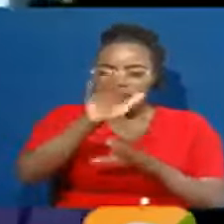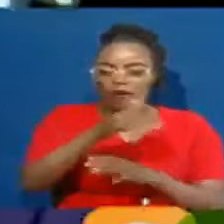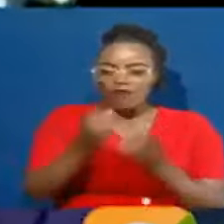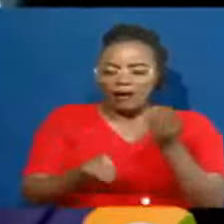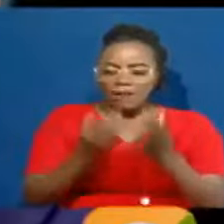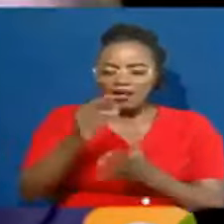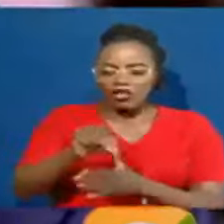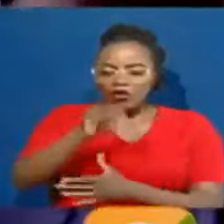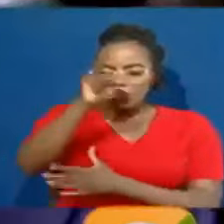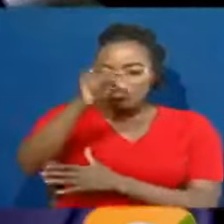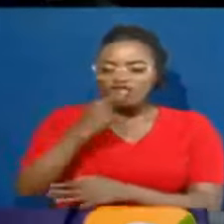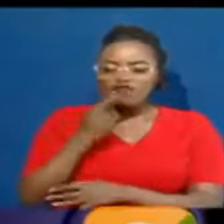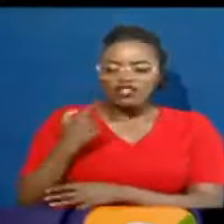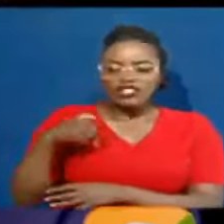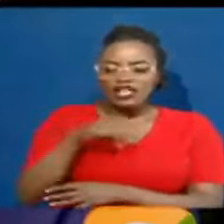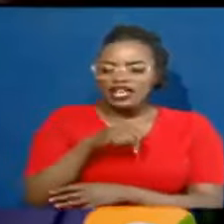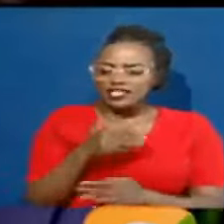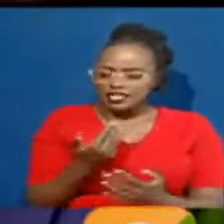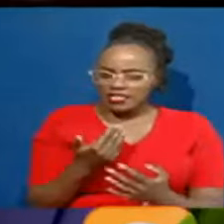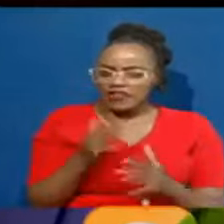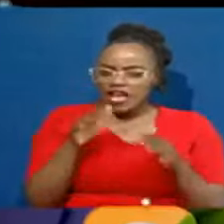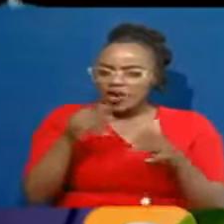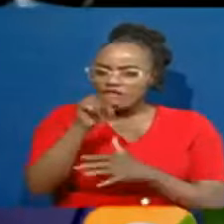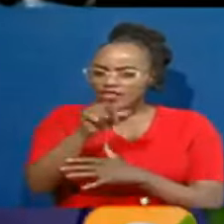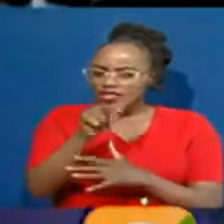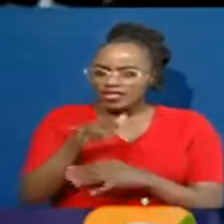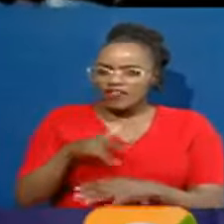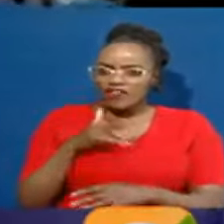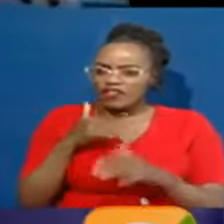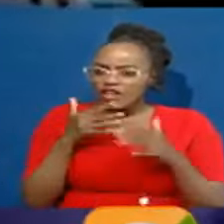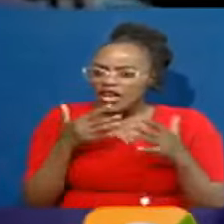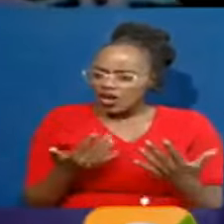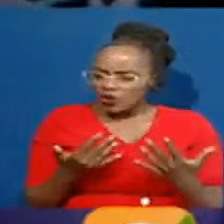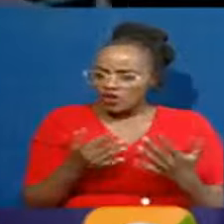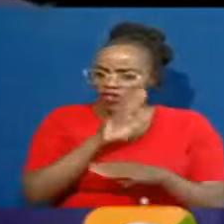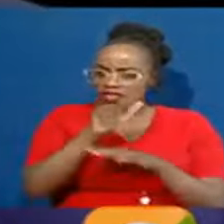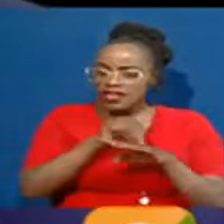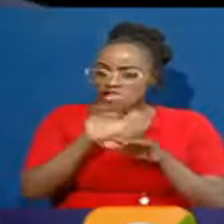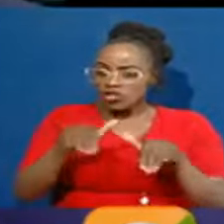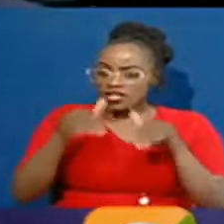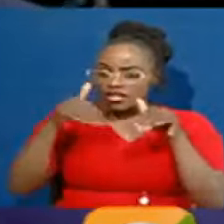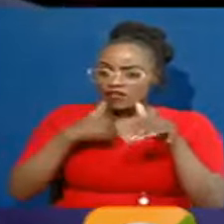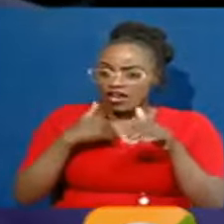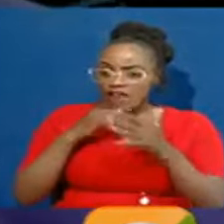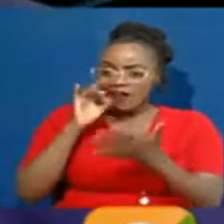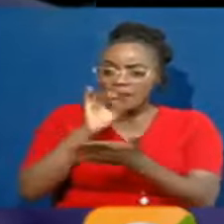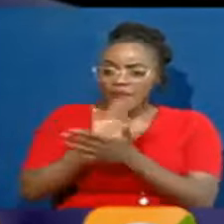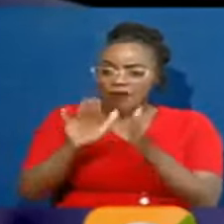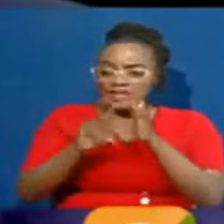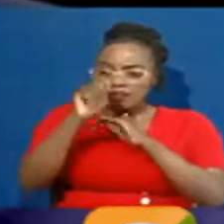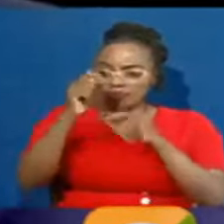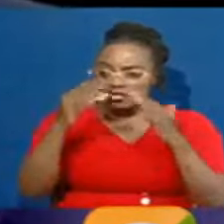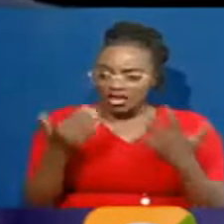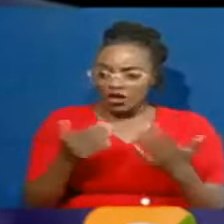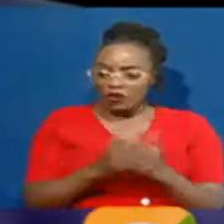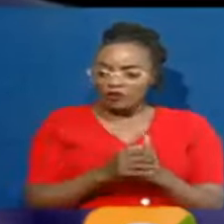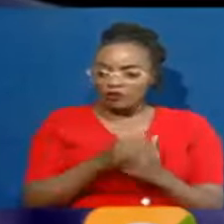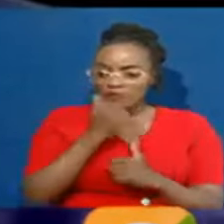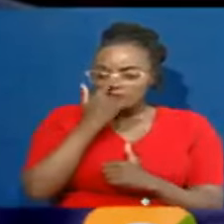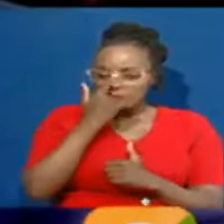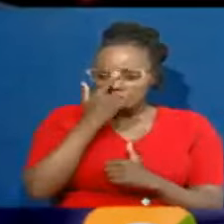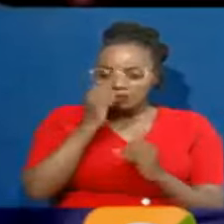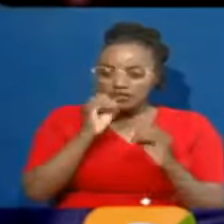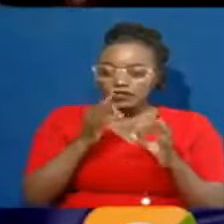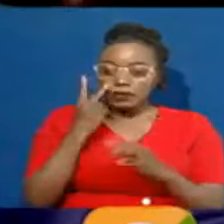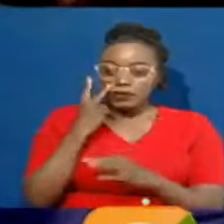Baringo North. Tell us how does it feel that the National Assembly has impeached the deputy president? If